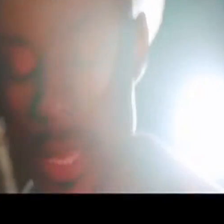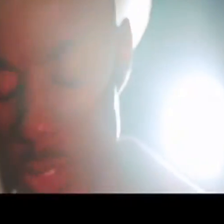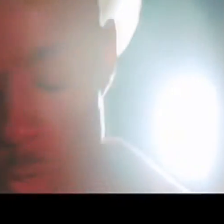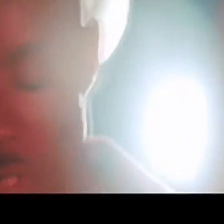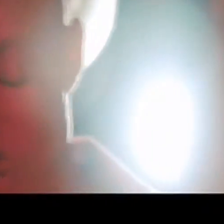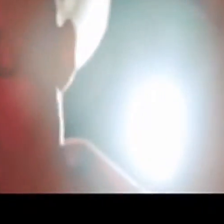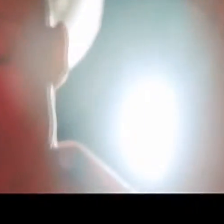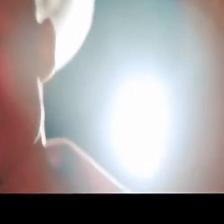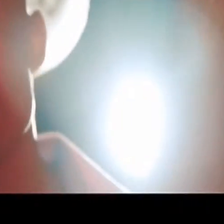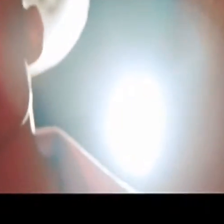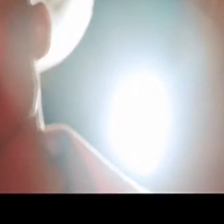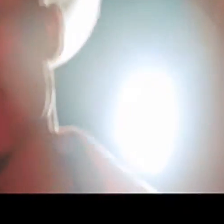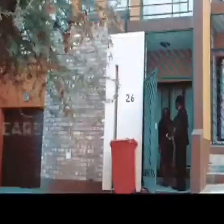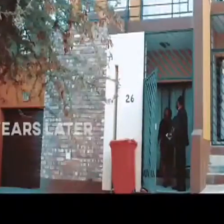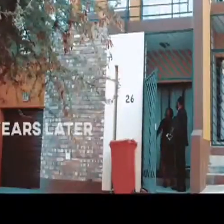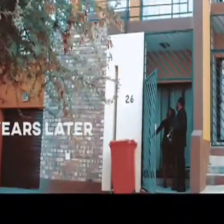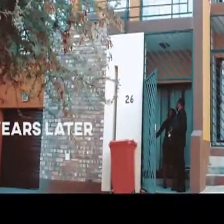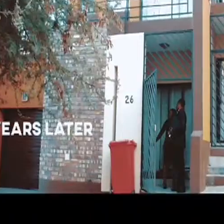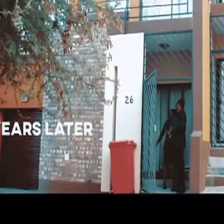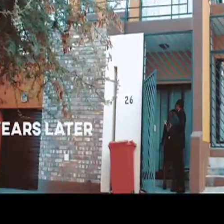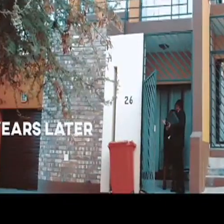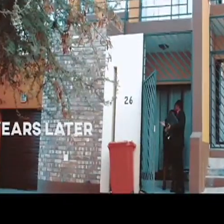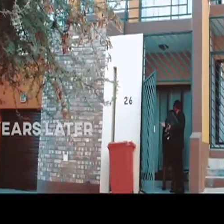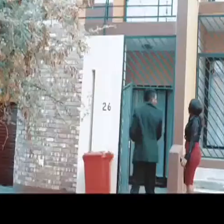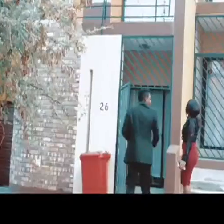Kandi nasi kundi kudimbe